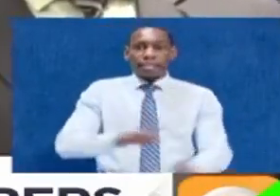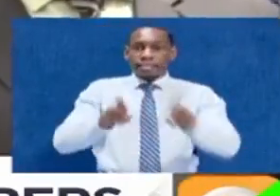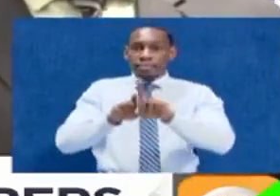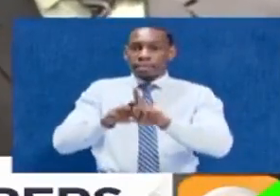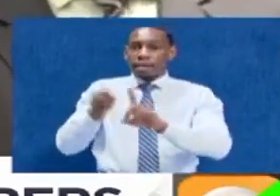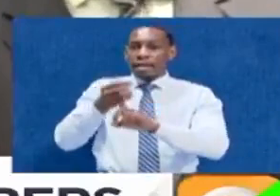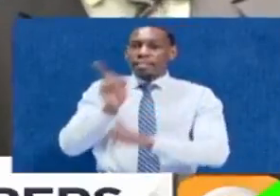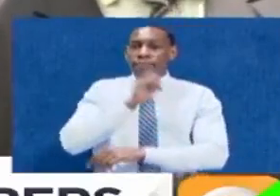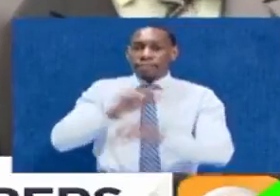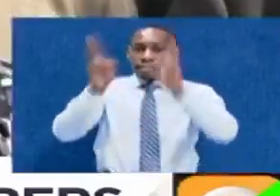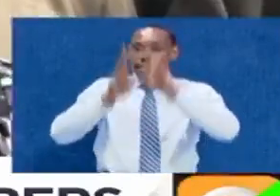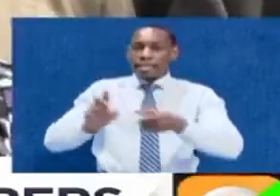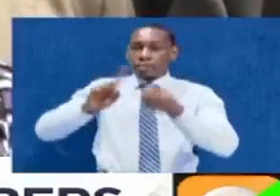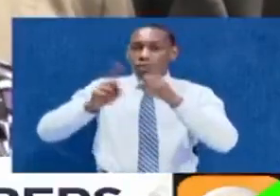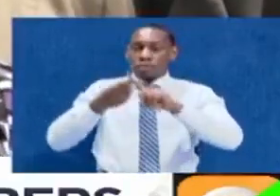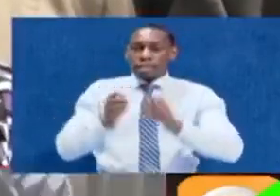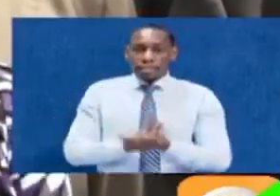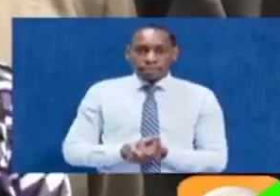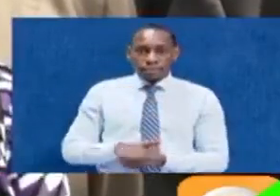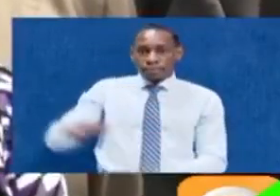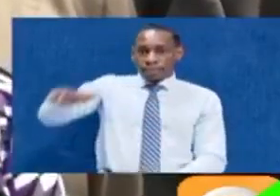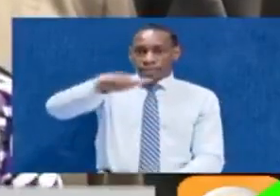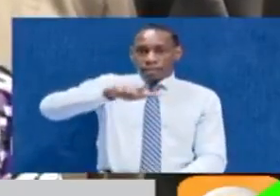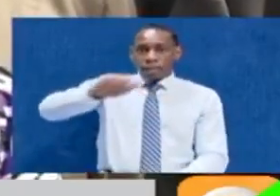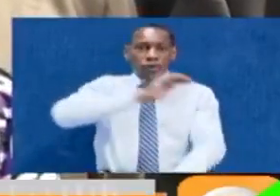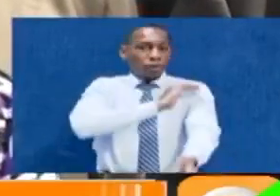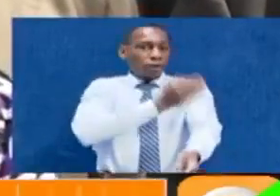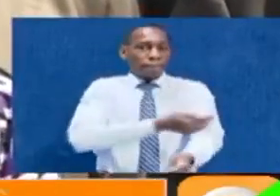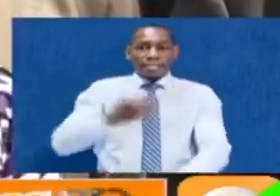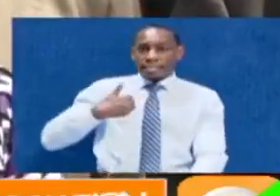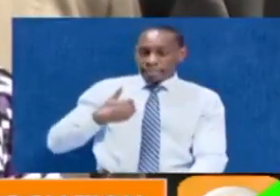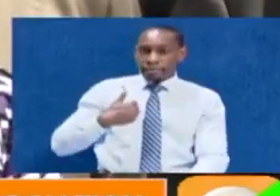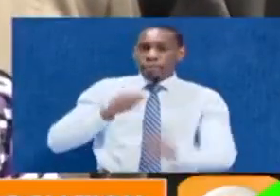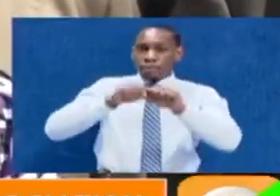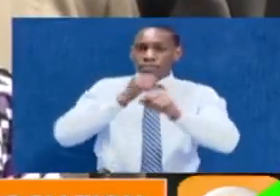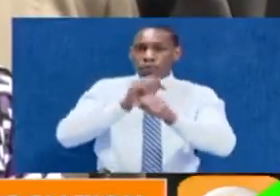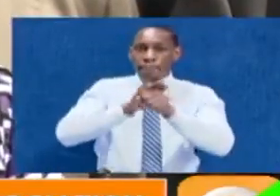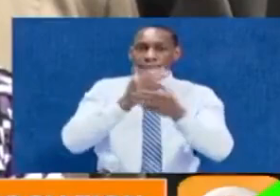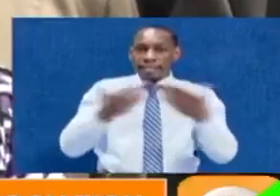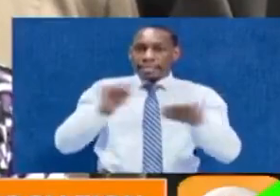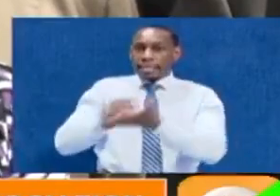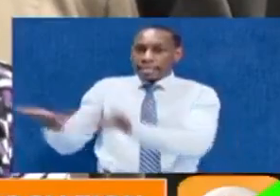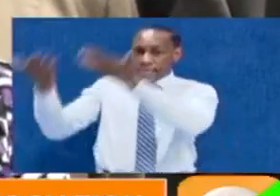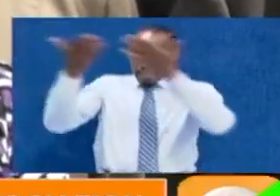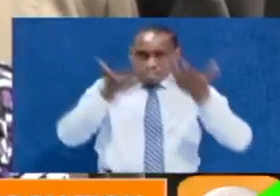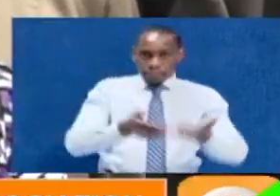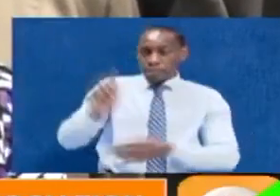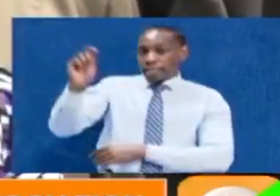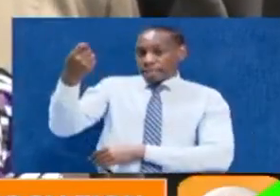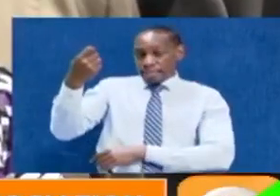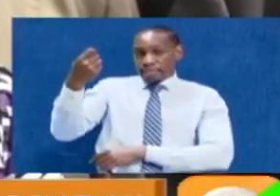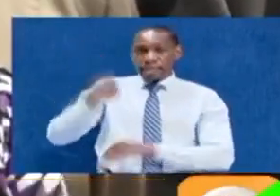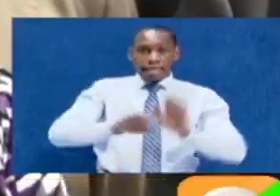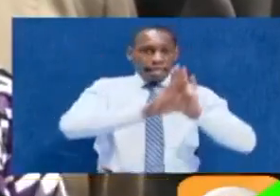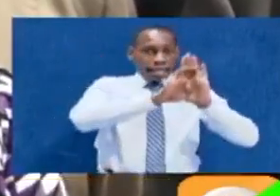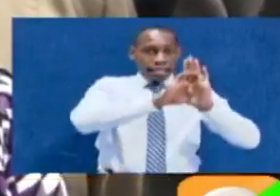has met international standards. Local capacity exists to do a lot of the things that we import into the country. And